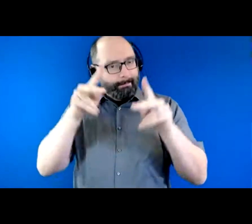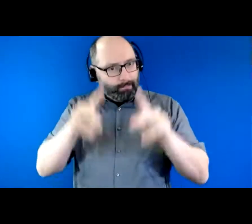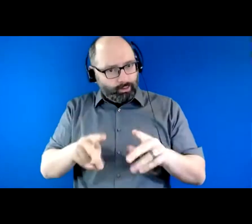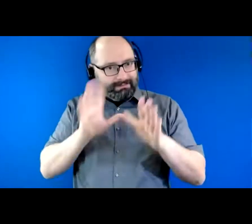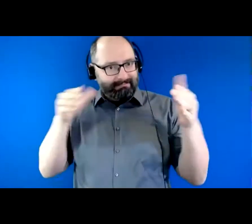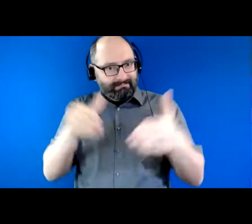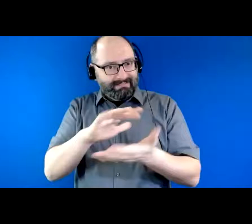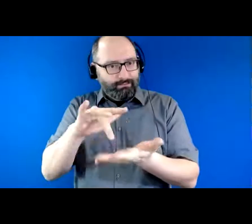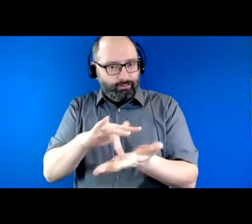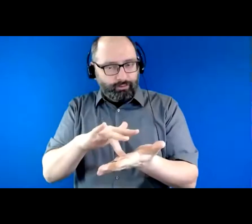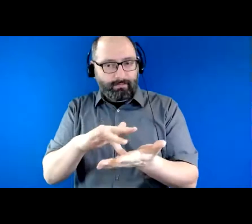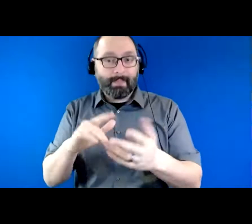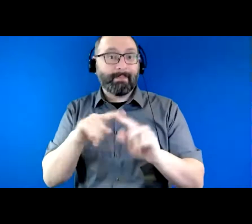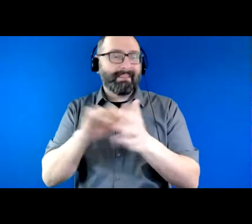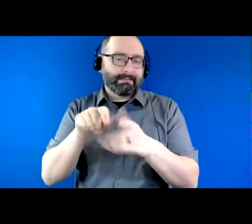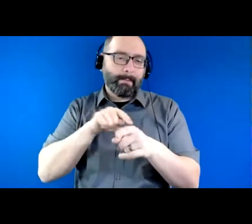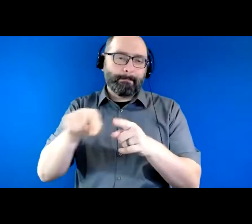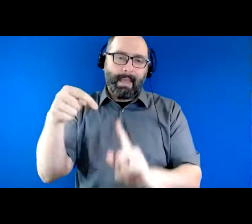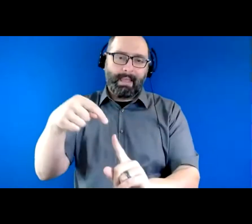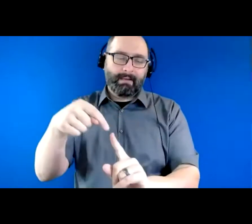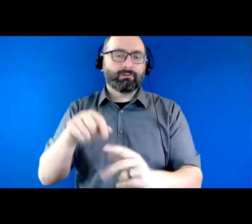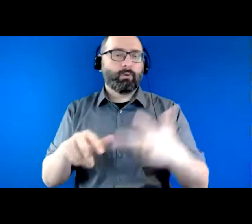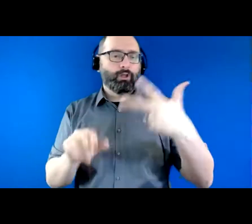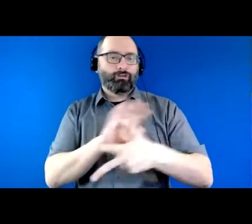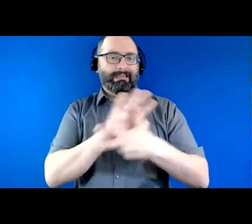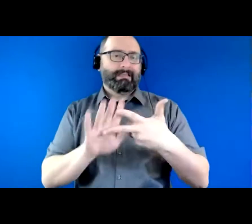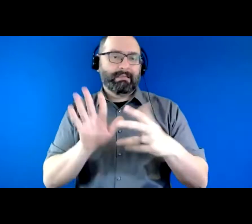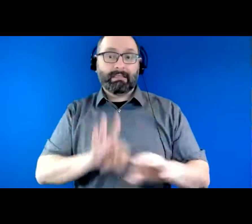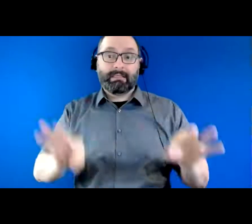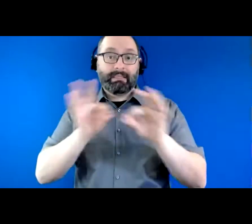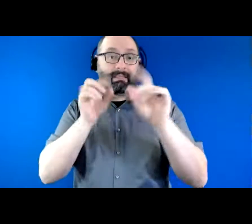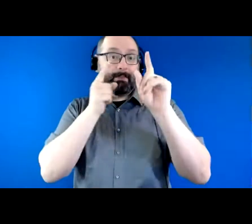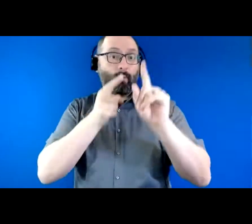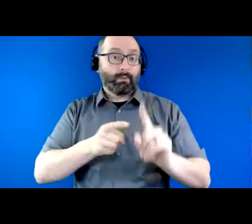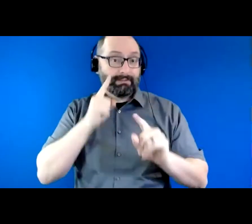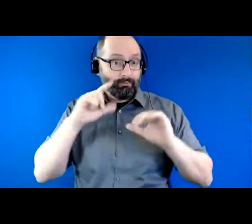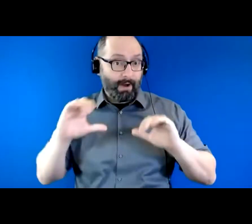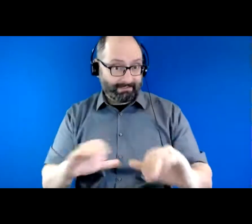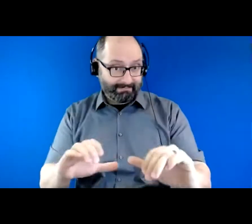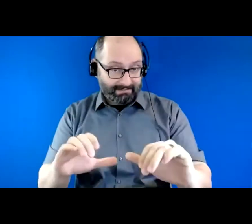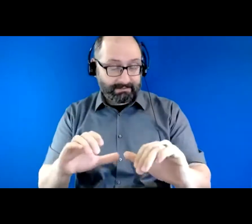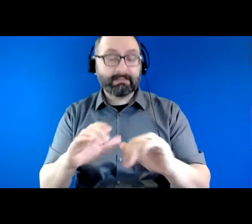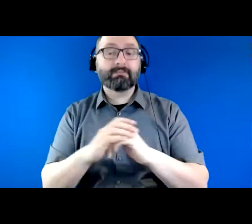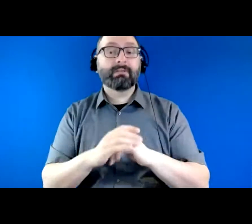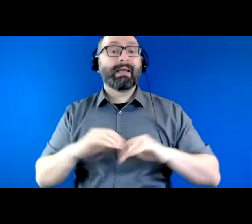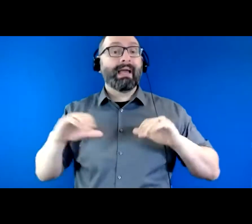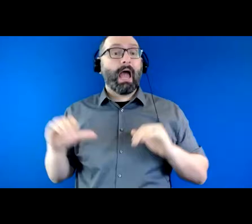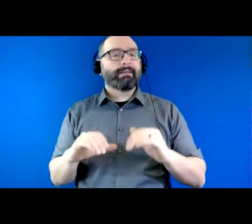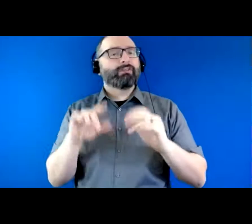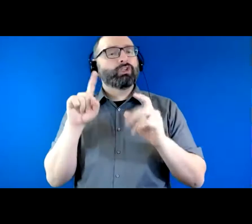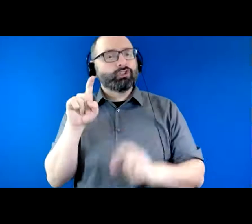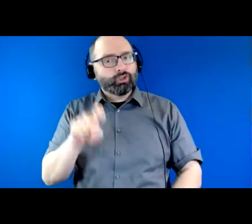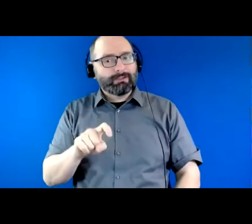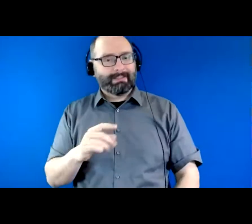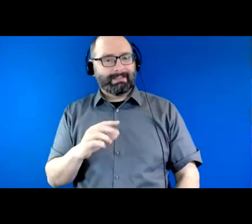occupation, but that's the main thing. So kind of three main key points for activities. The activity should be meaningful to the